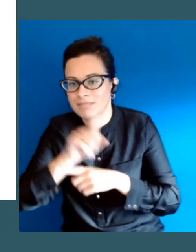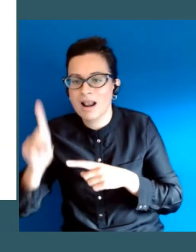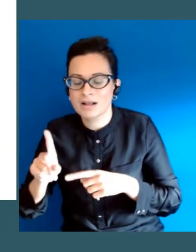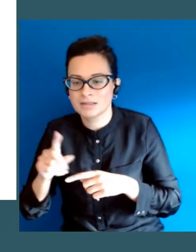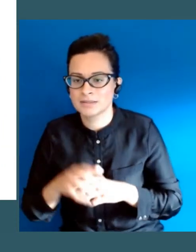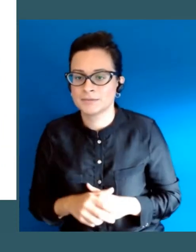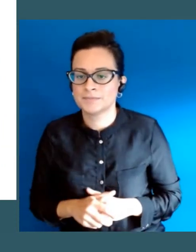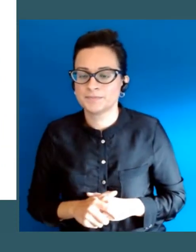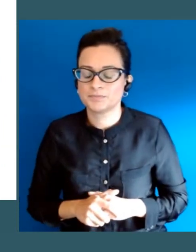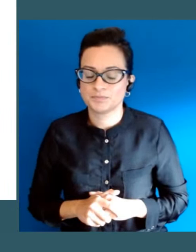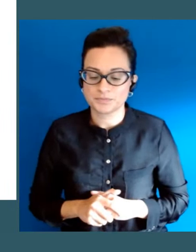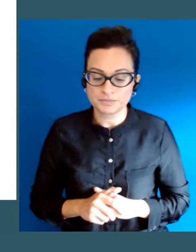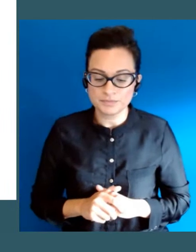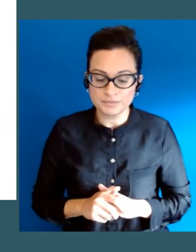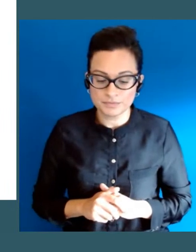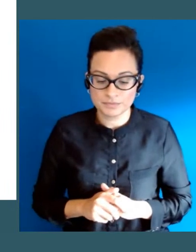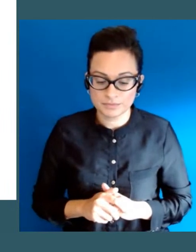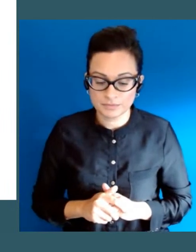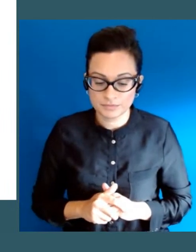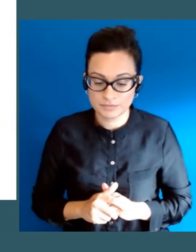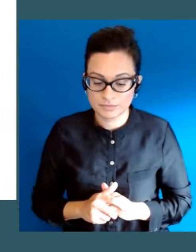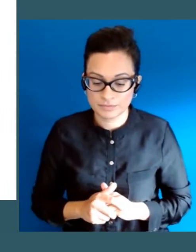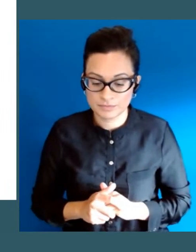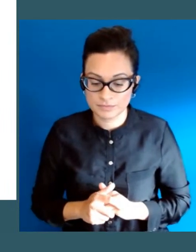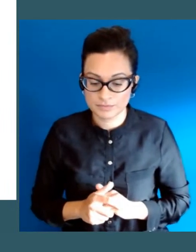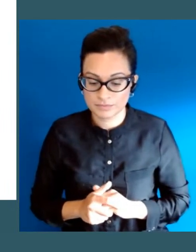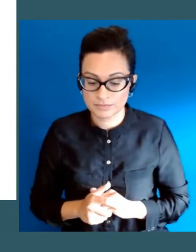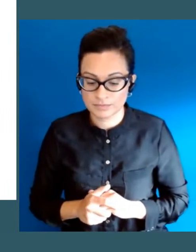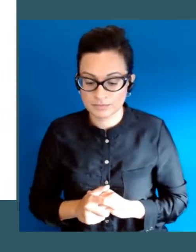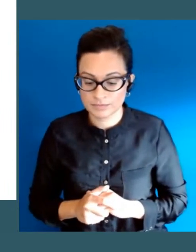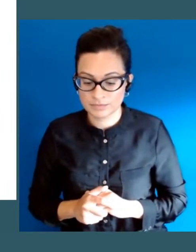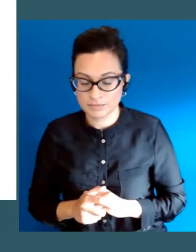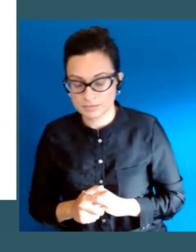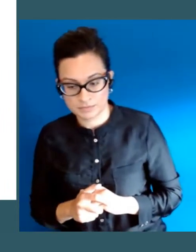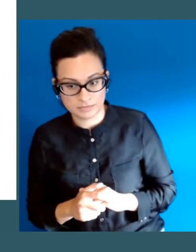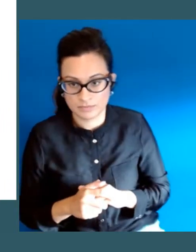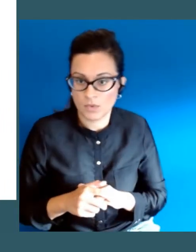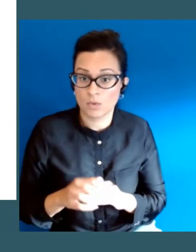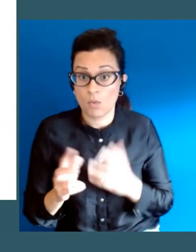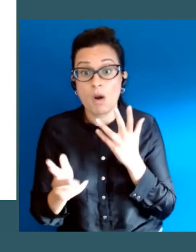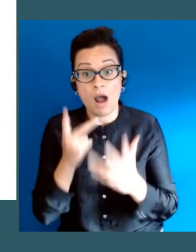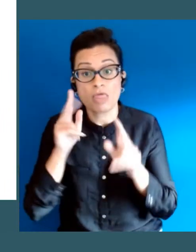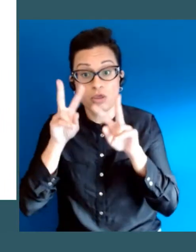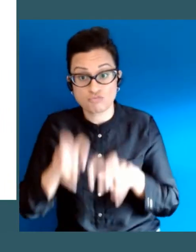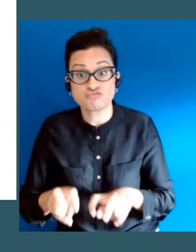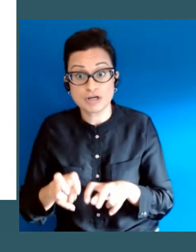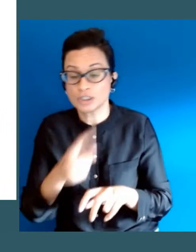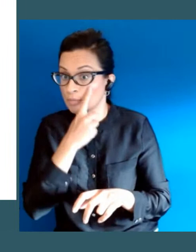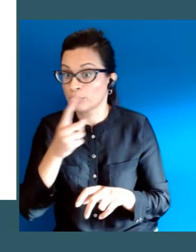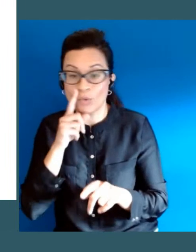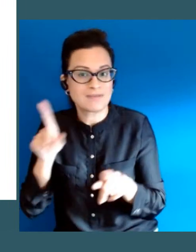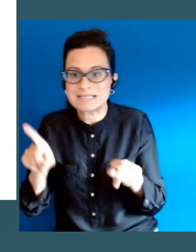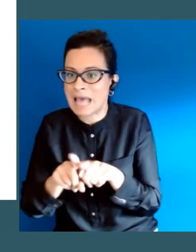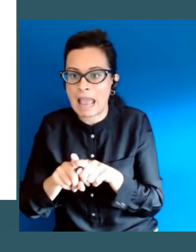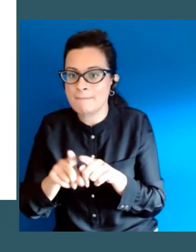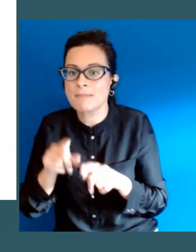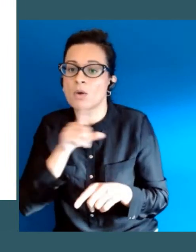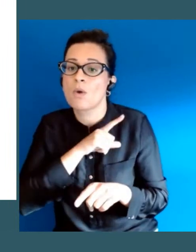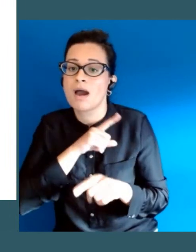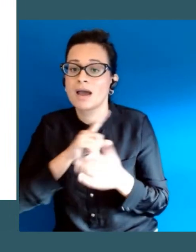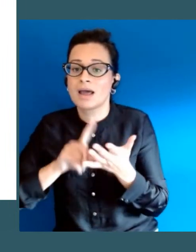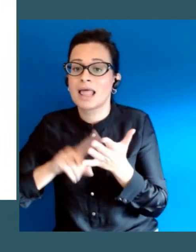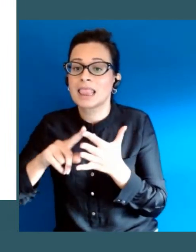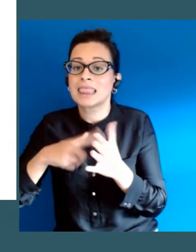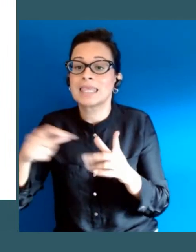There are other studies that have reinforced this, and the biggest of those is the LEAP study, so learning